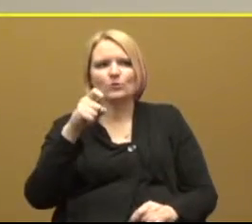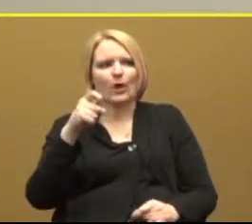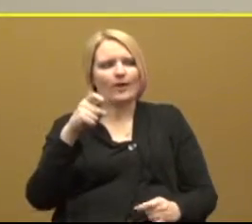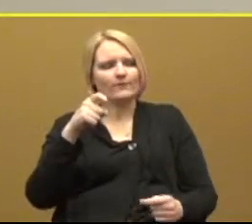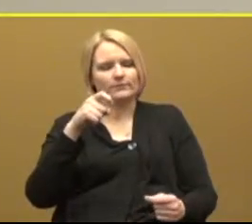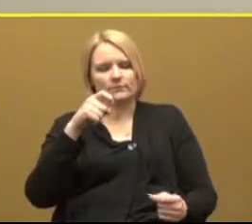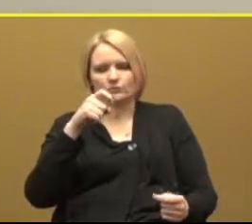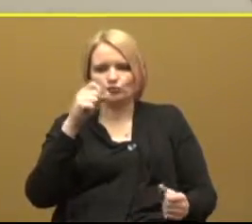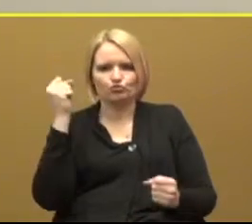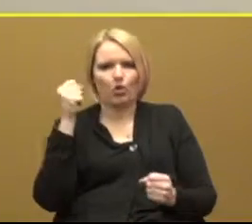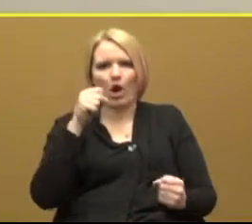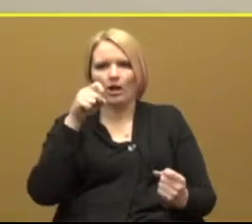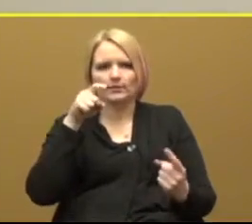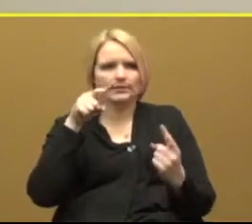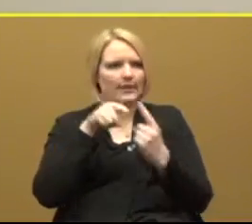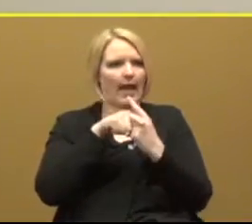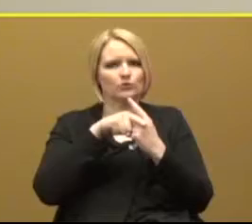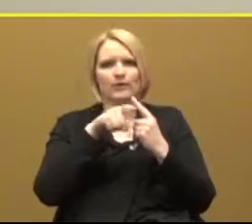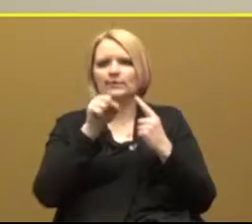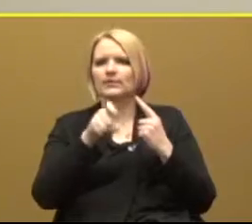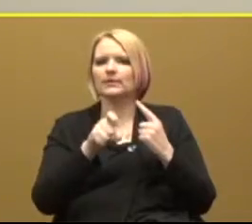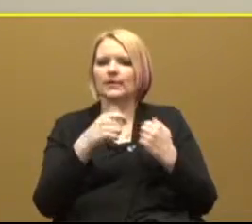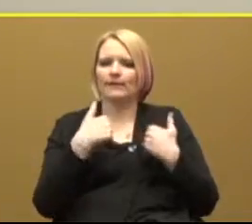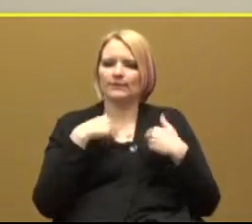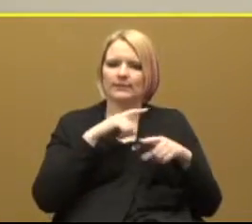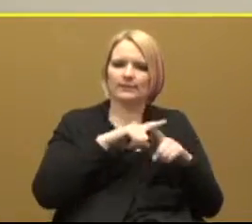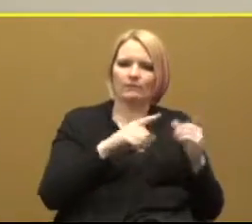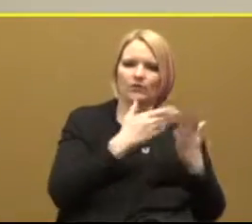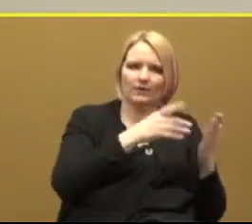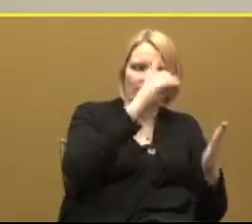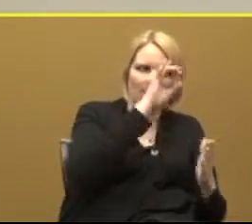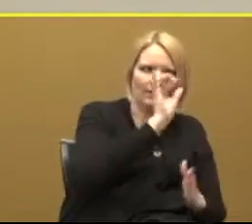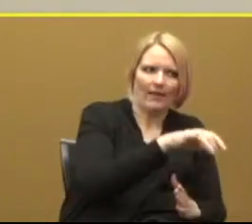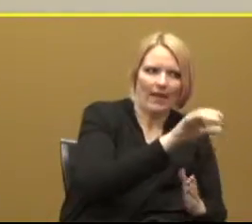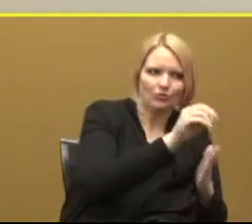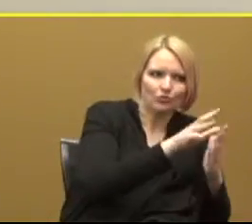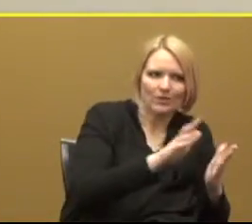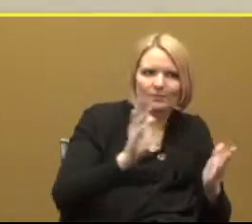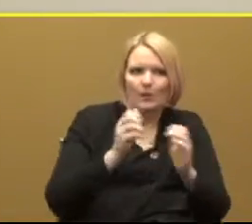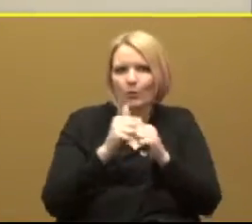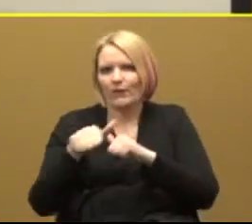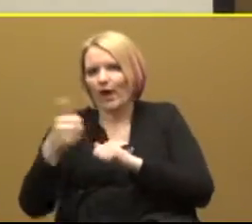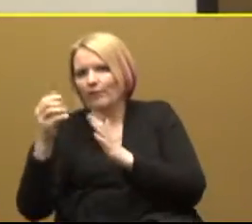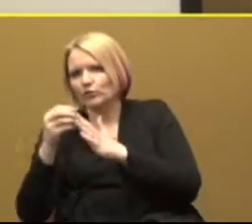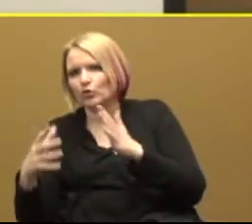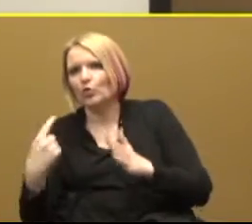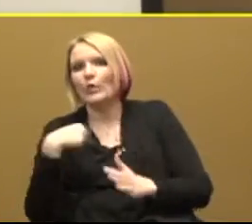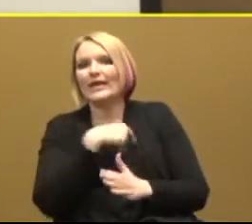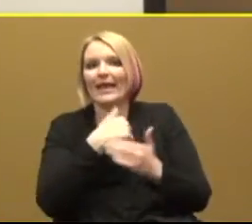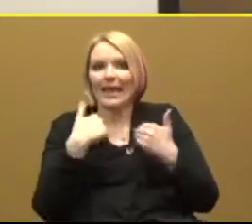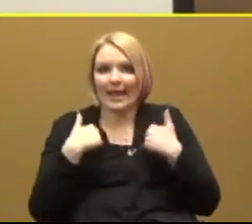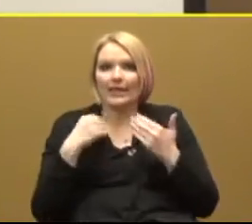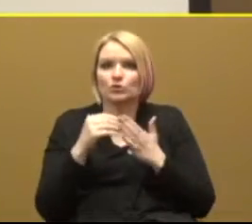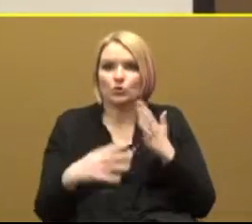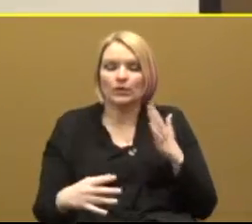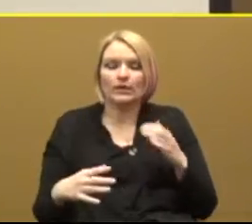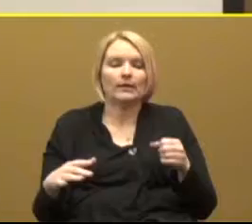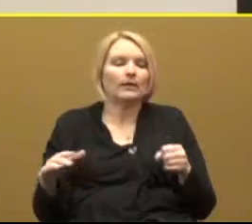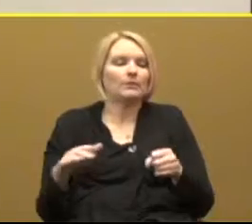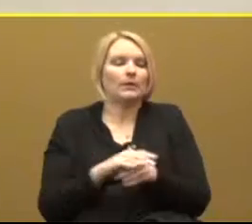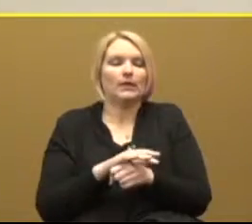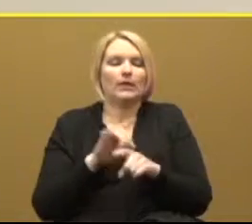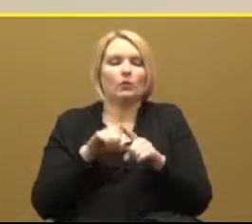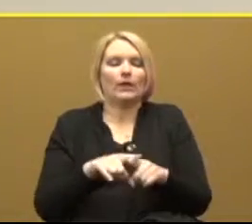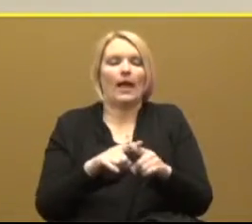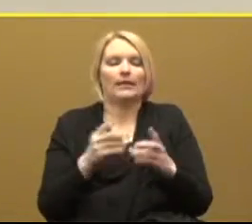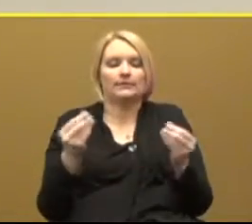We have to use different things for student A than student B. We had a student who was completely reliant